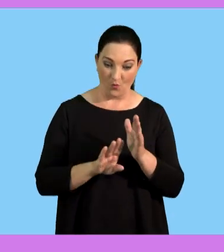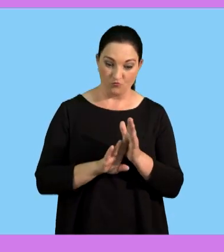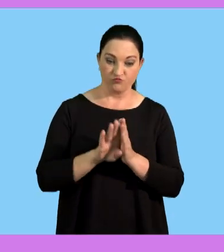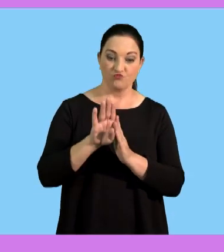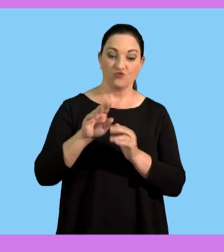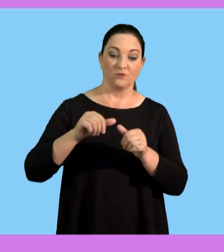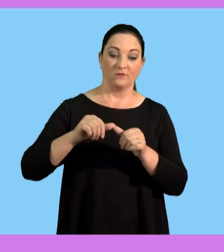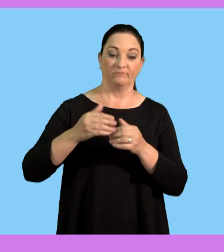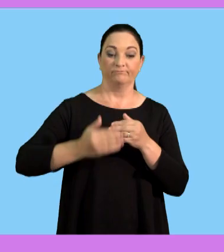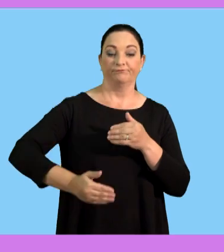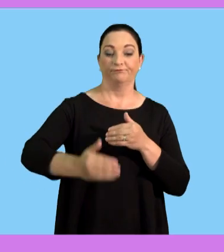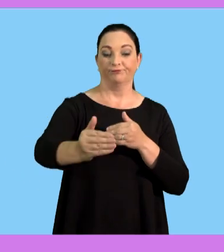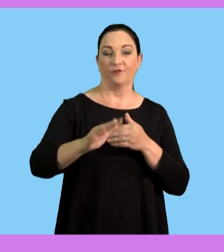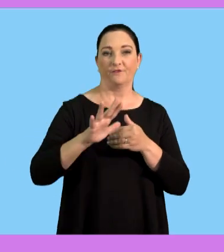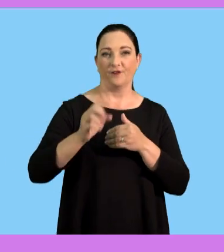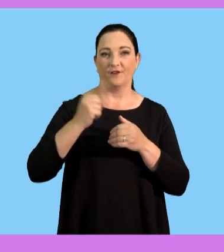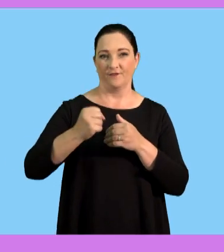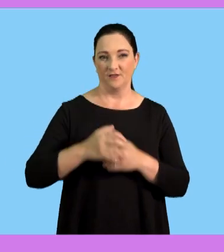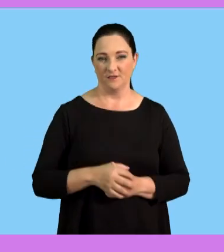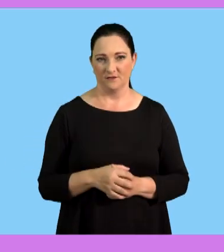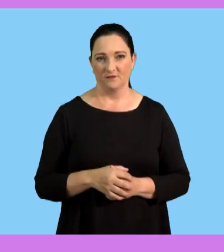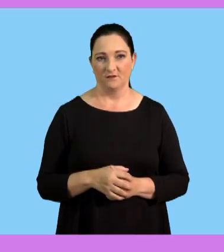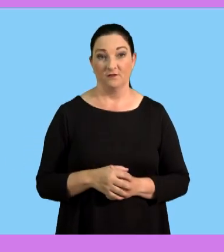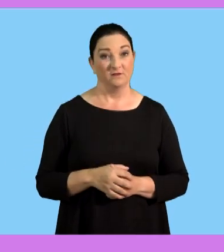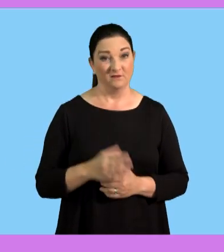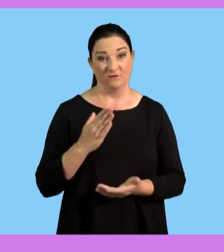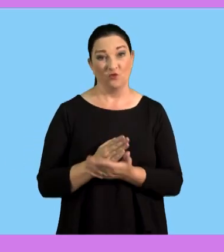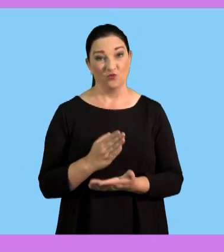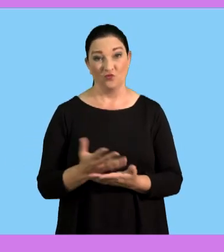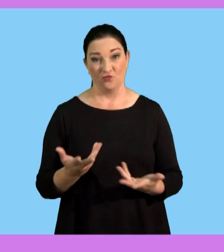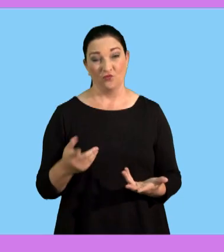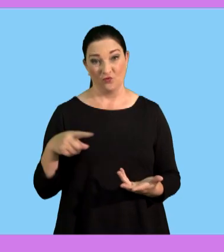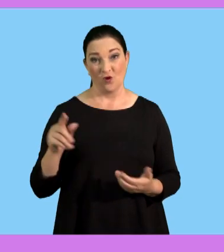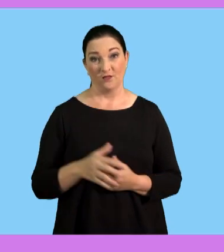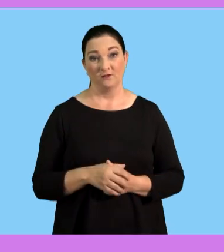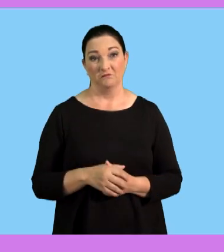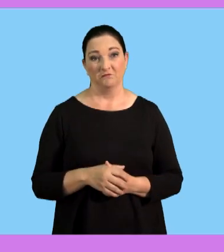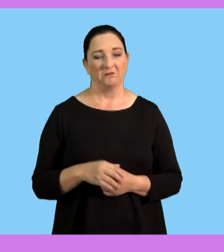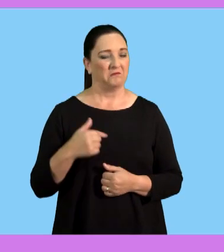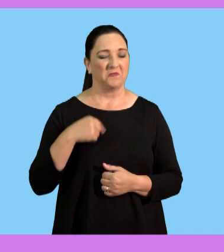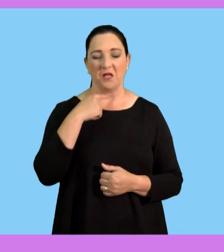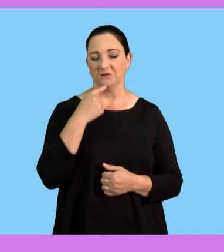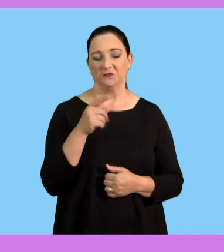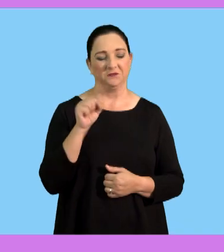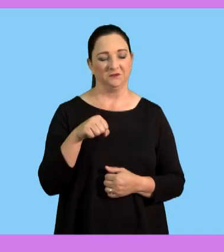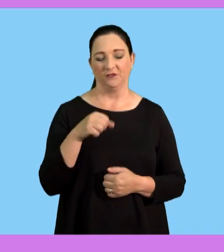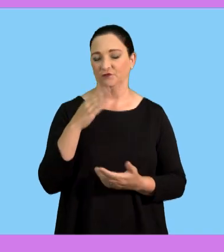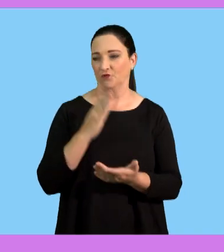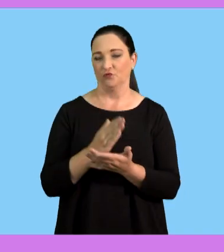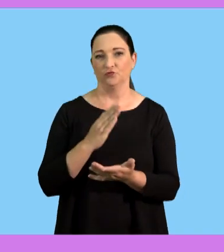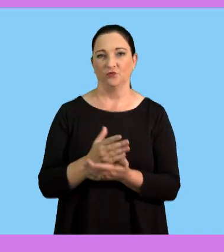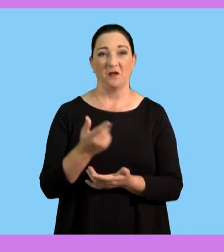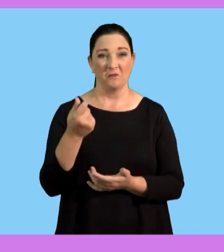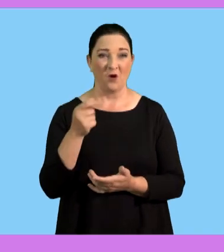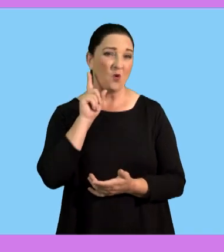next 5 years. So when we look at this, that's a definite, right? So therefore I'll say that is certain. We know